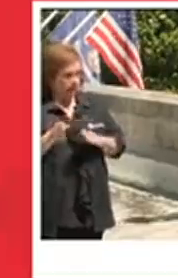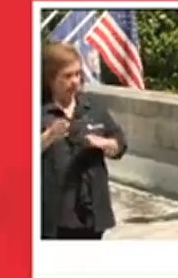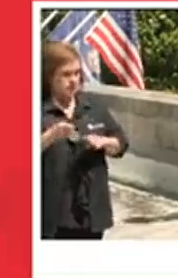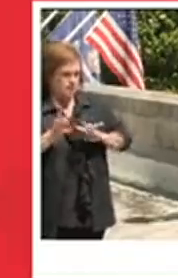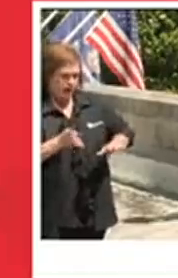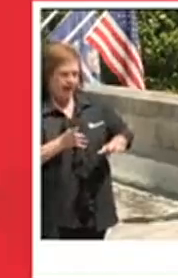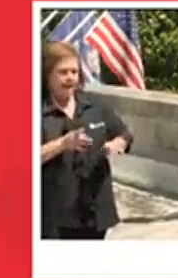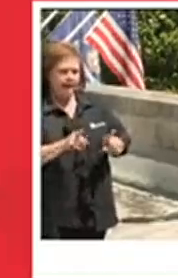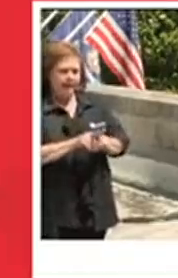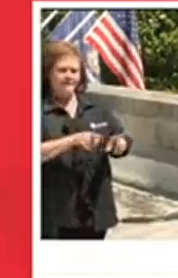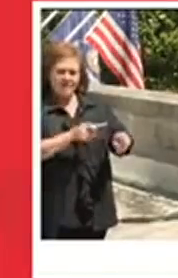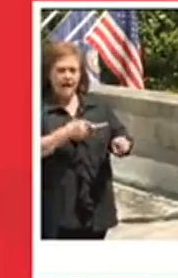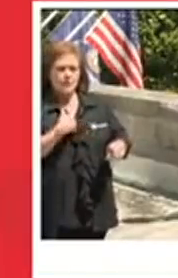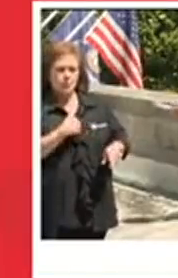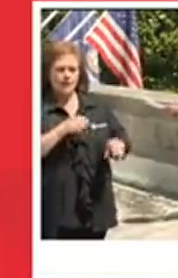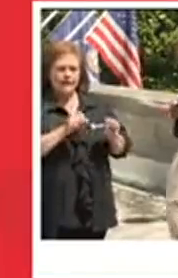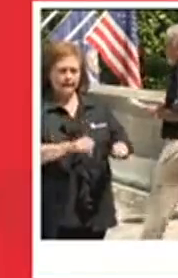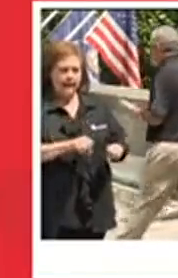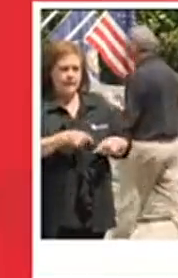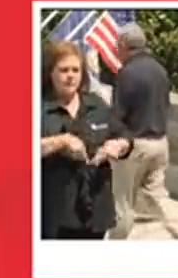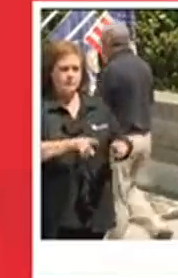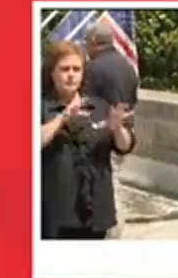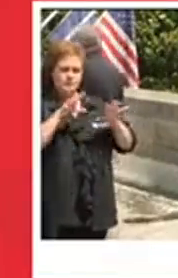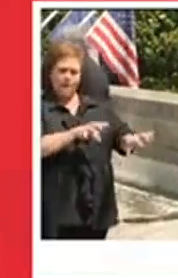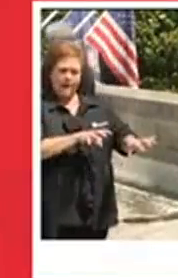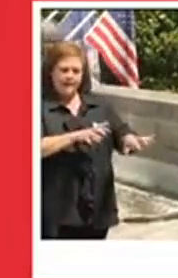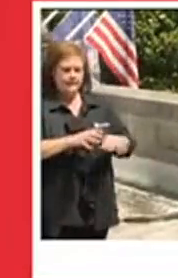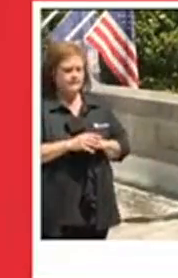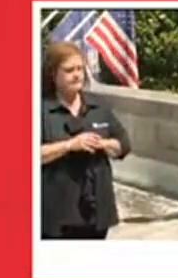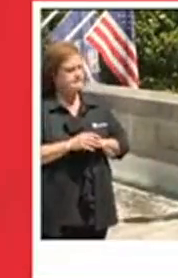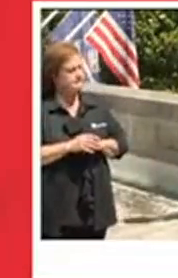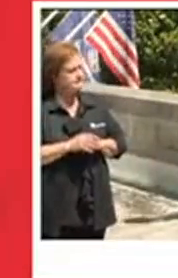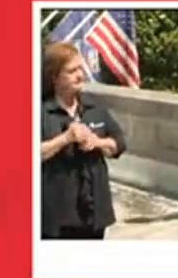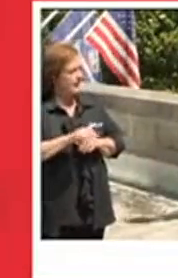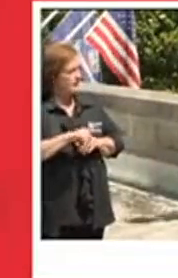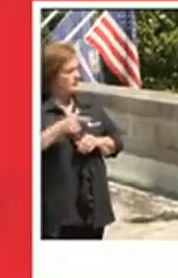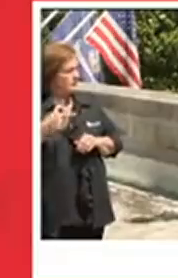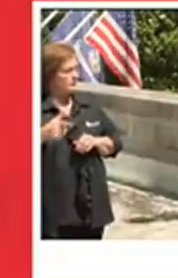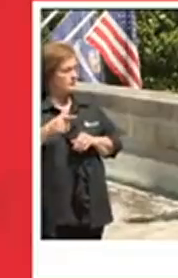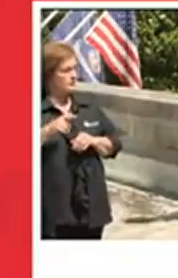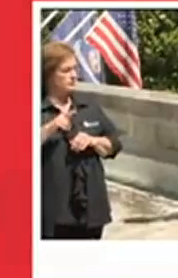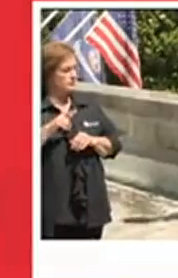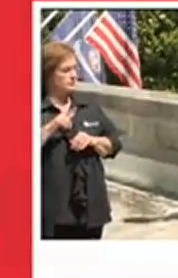Thank you. Thank you, Hassan. Ramsey?